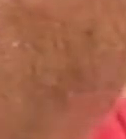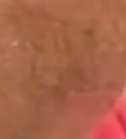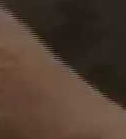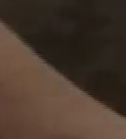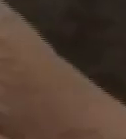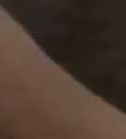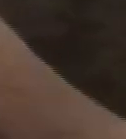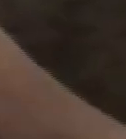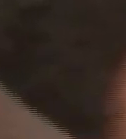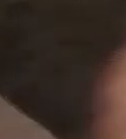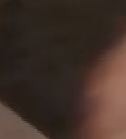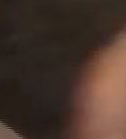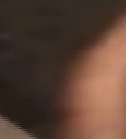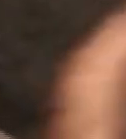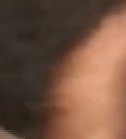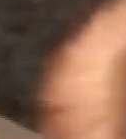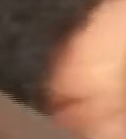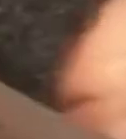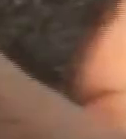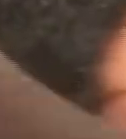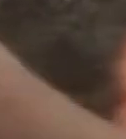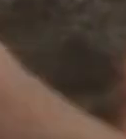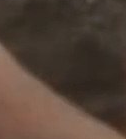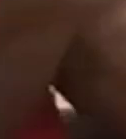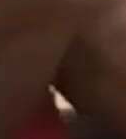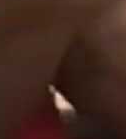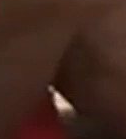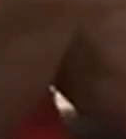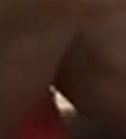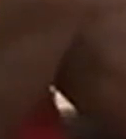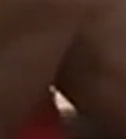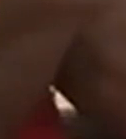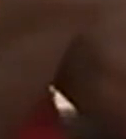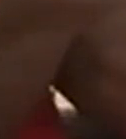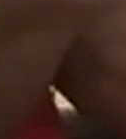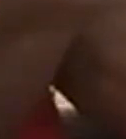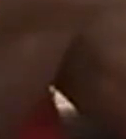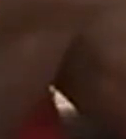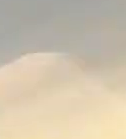A deadly trend in Kilifi that has left the old worried.